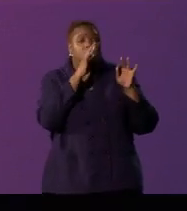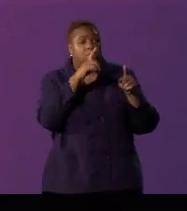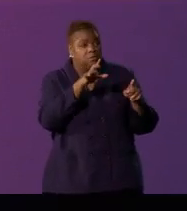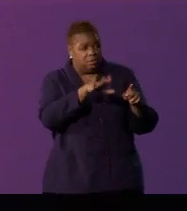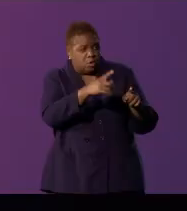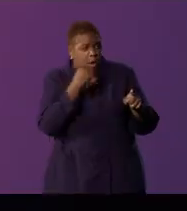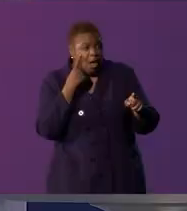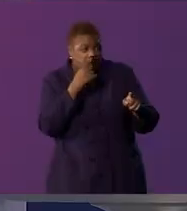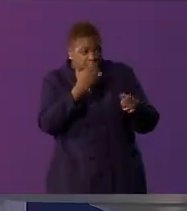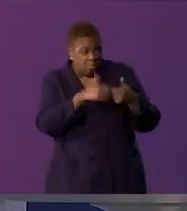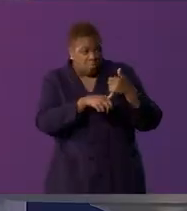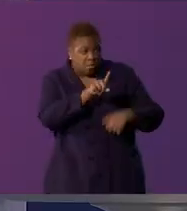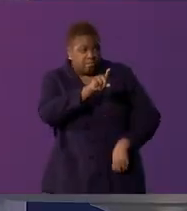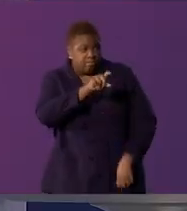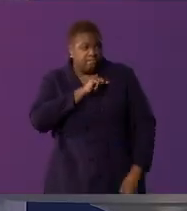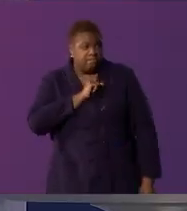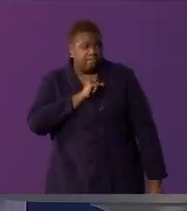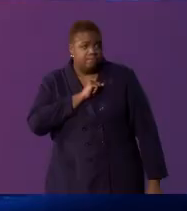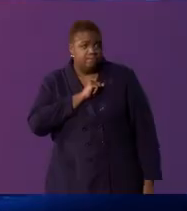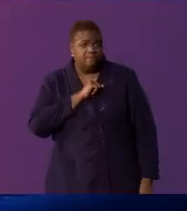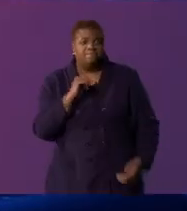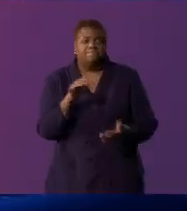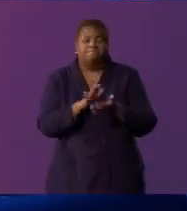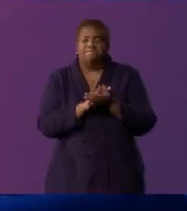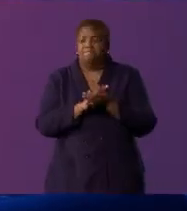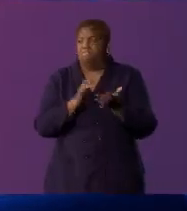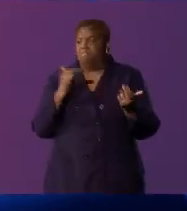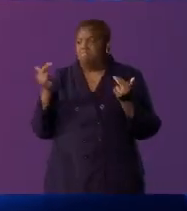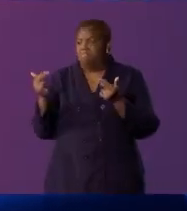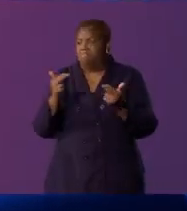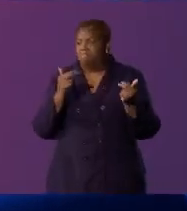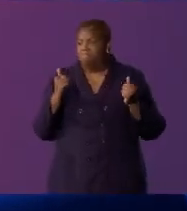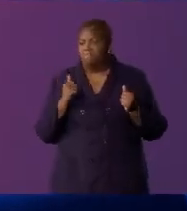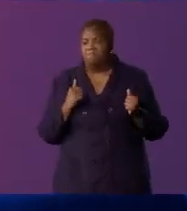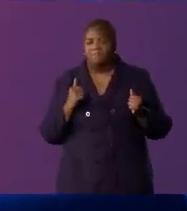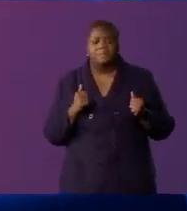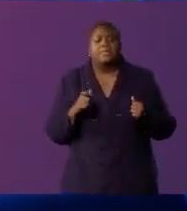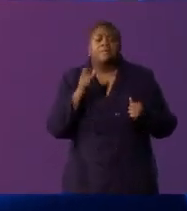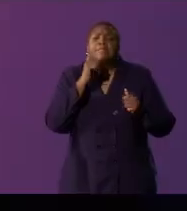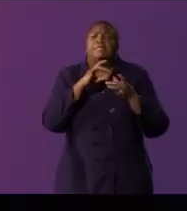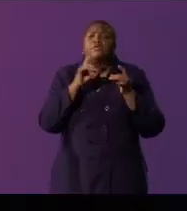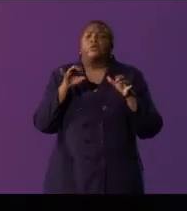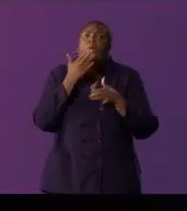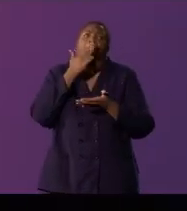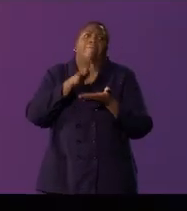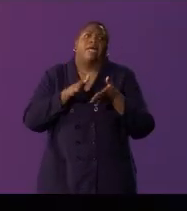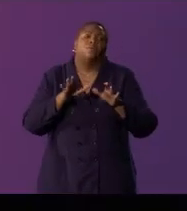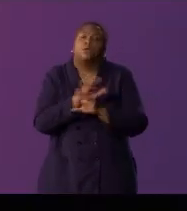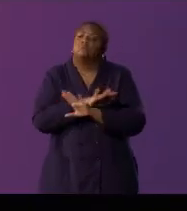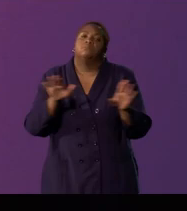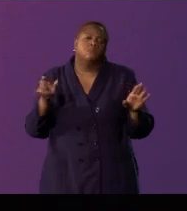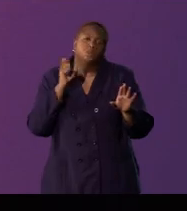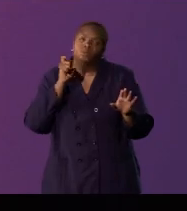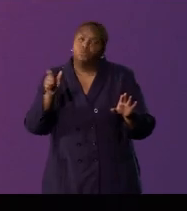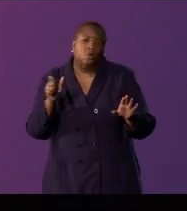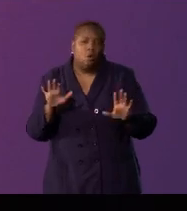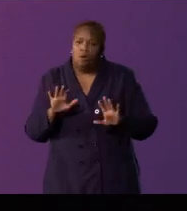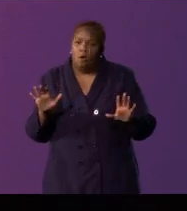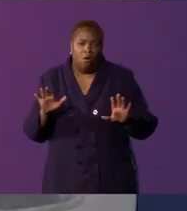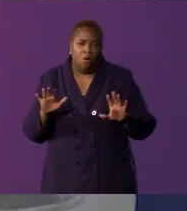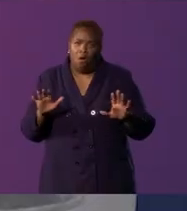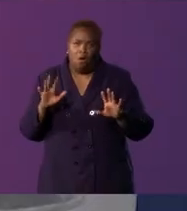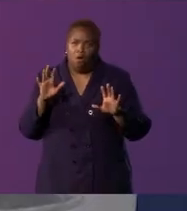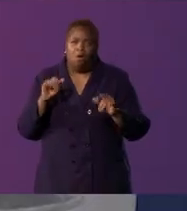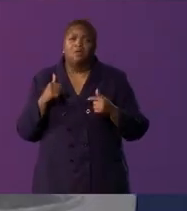So now, don't do it. I am not suggesting you do it in a bad way. I am not suggesting you do it in a bad way. Please don't get me wrong.